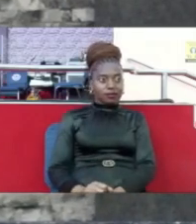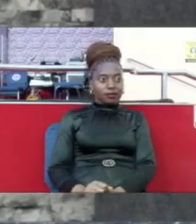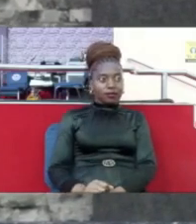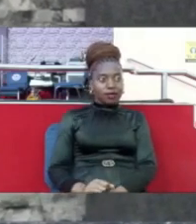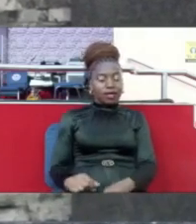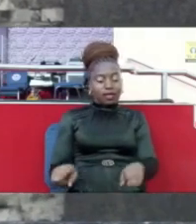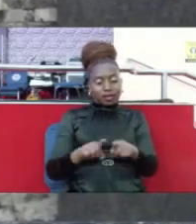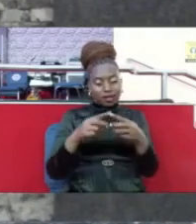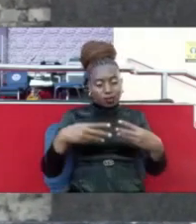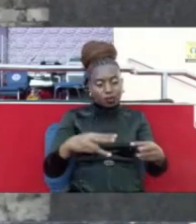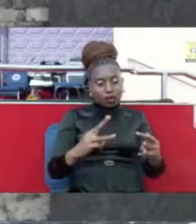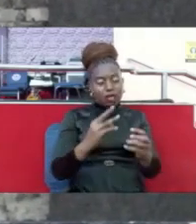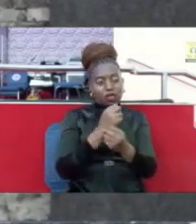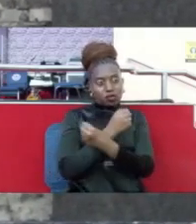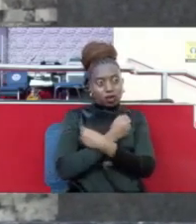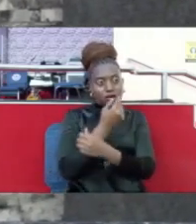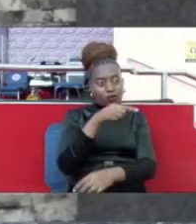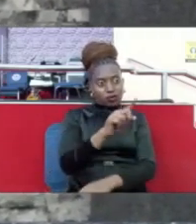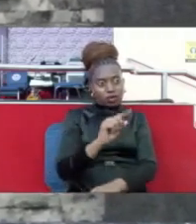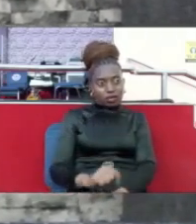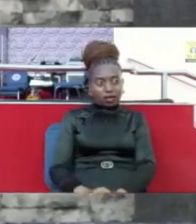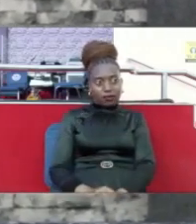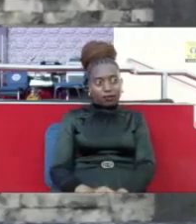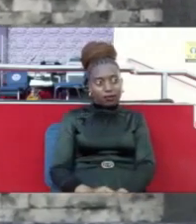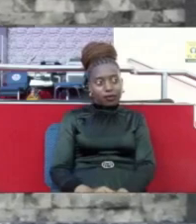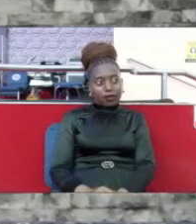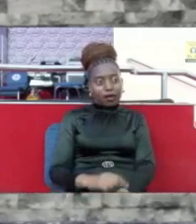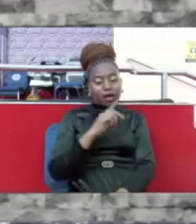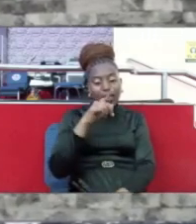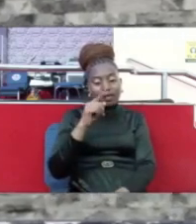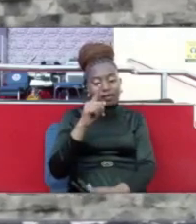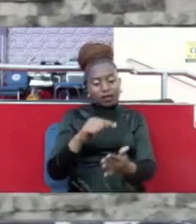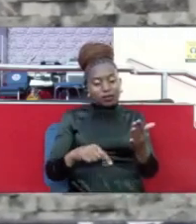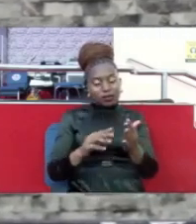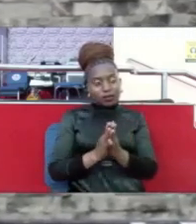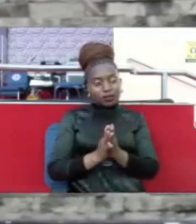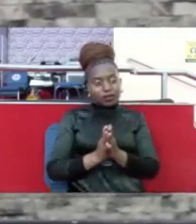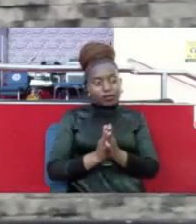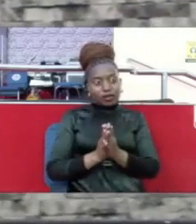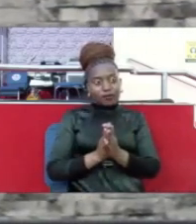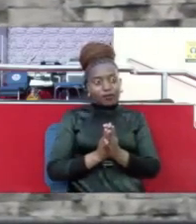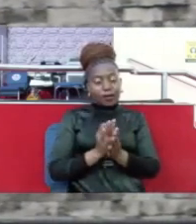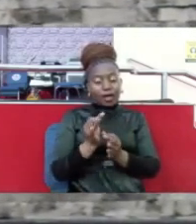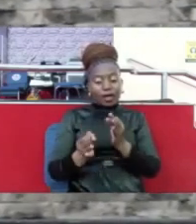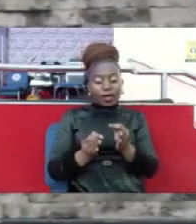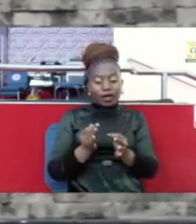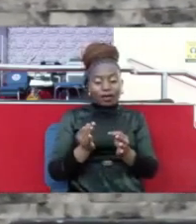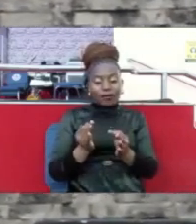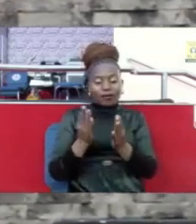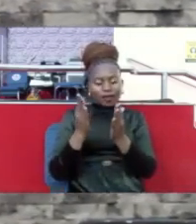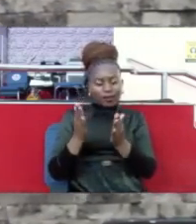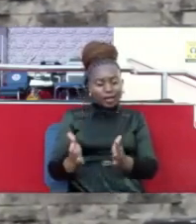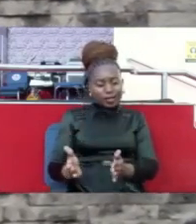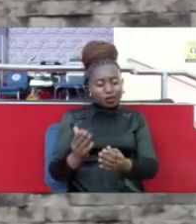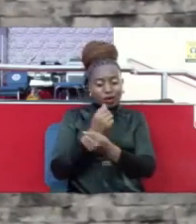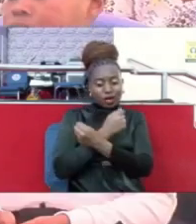Jinsi wanavyojipenda wenyewe. And they say, na wanasema, If this person loves me this much,